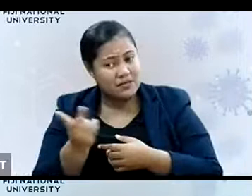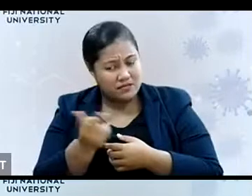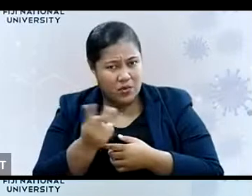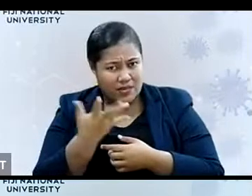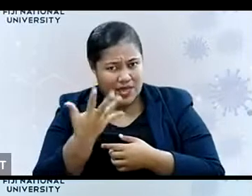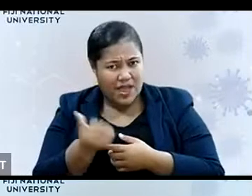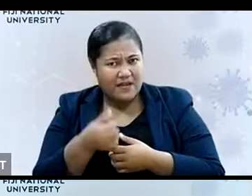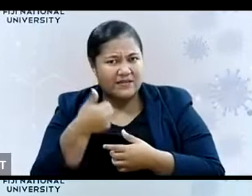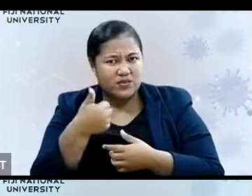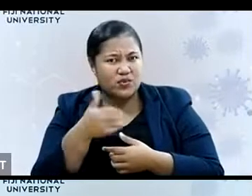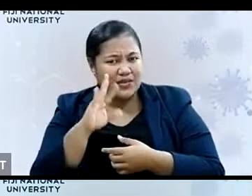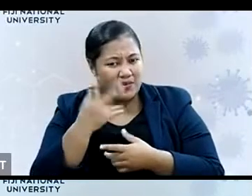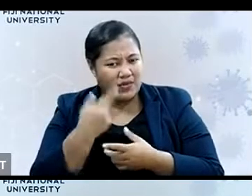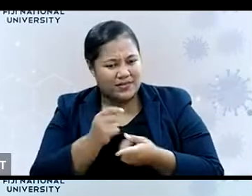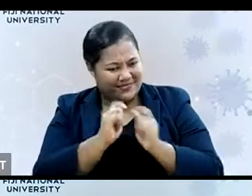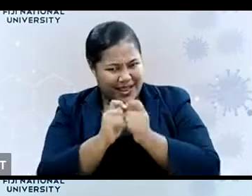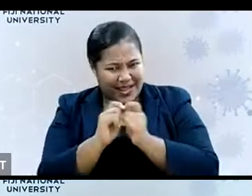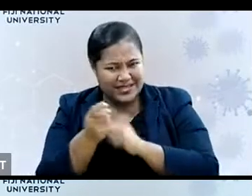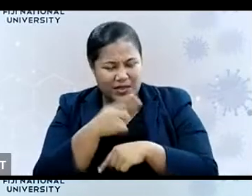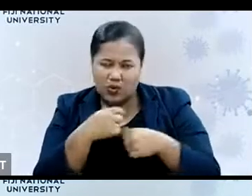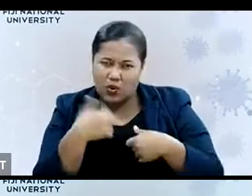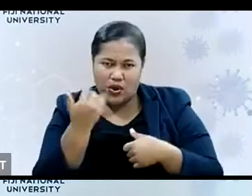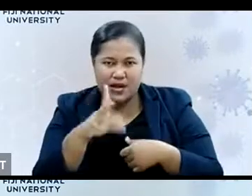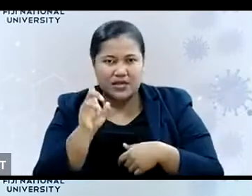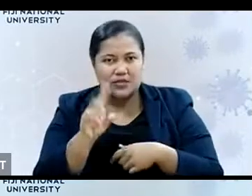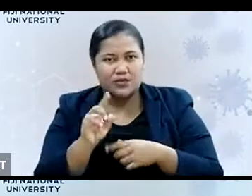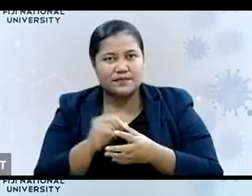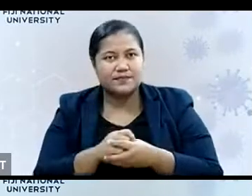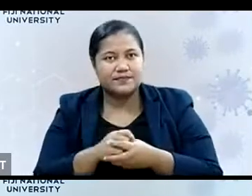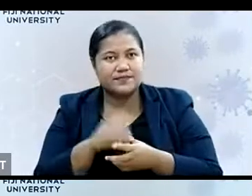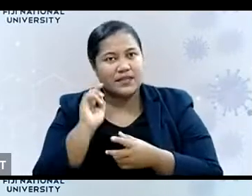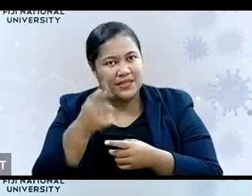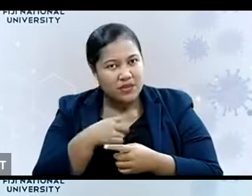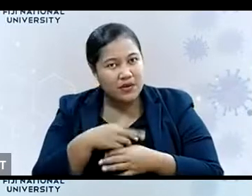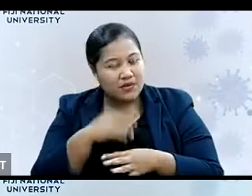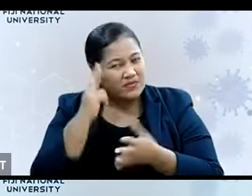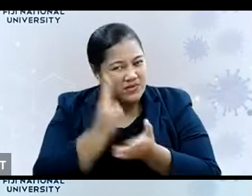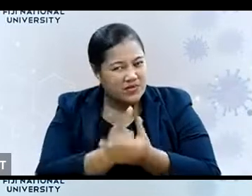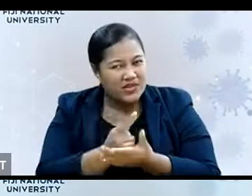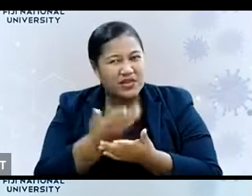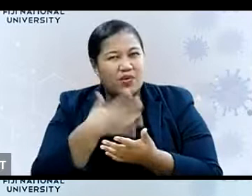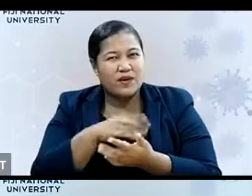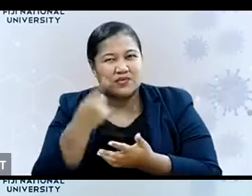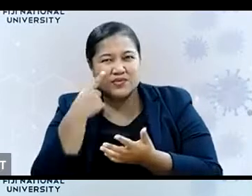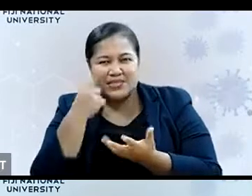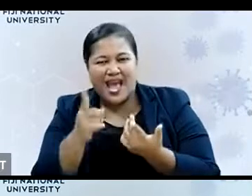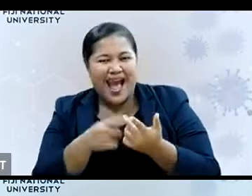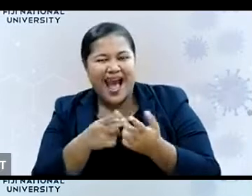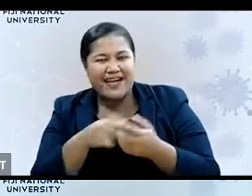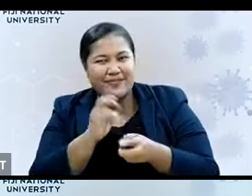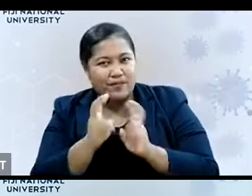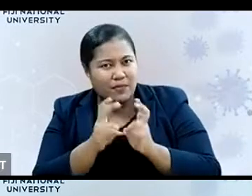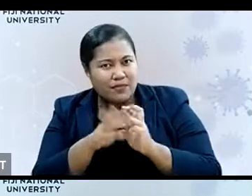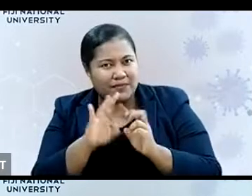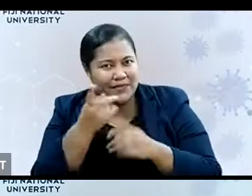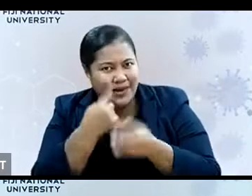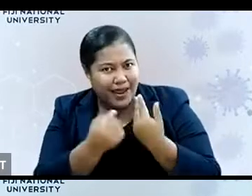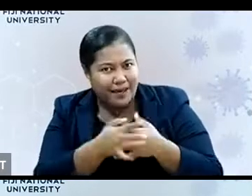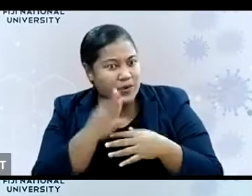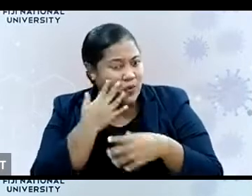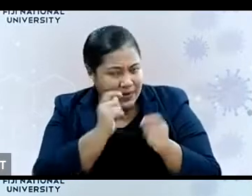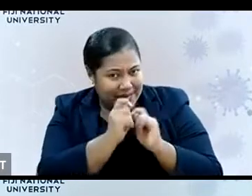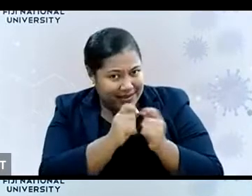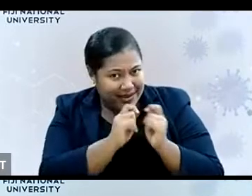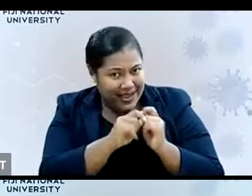large trials that were done, we really wanted to be able to look for any more rare problems that wouldn't show up in the trials by